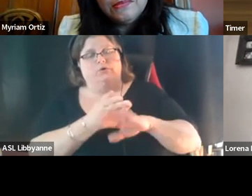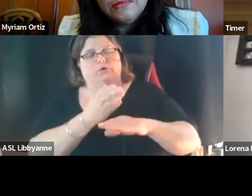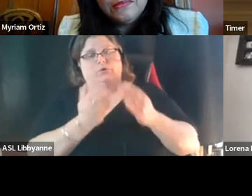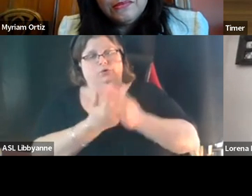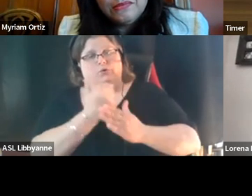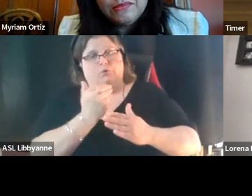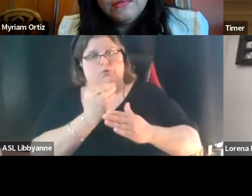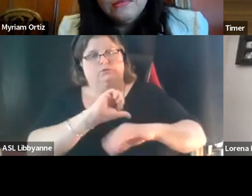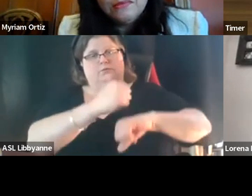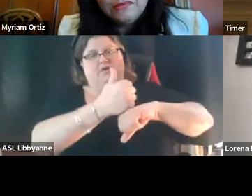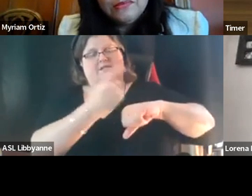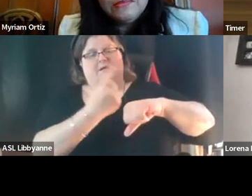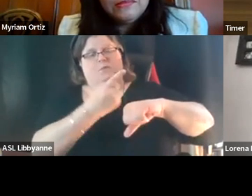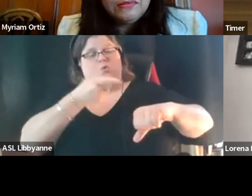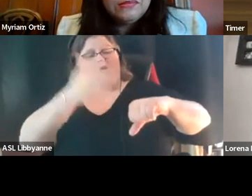with the BPS needs,